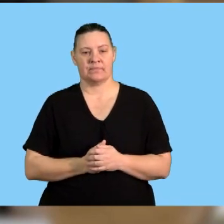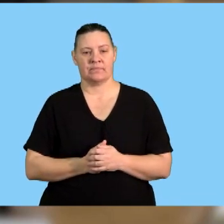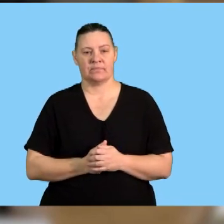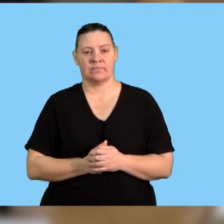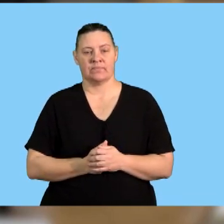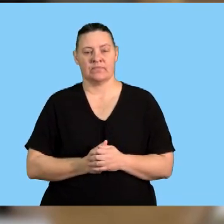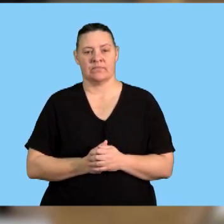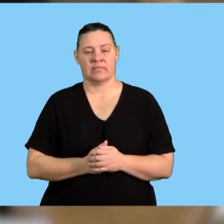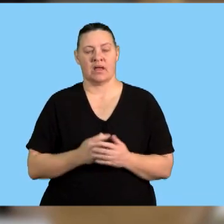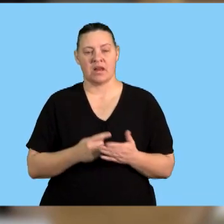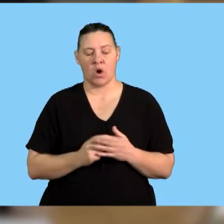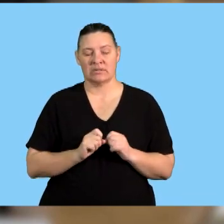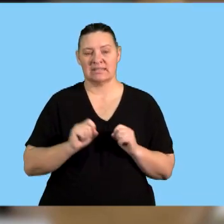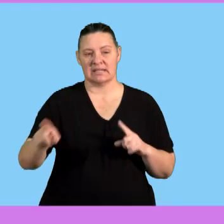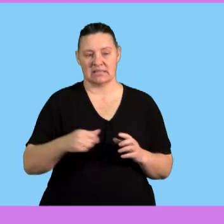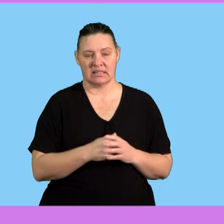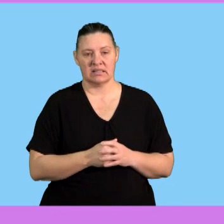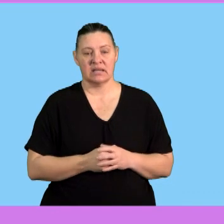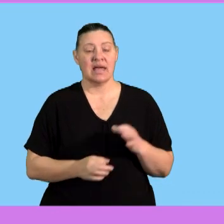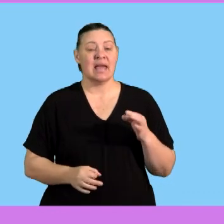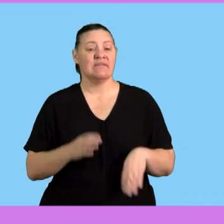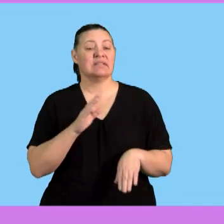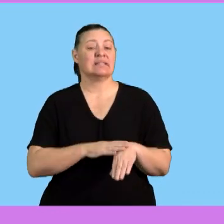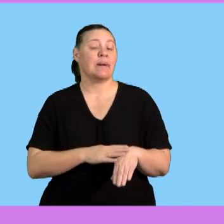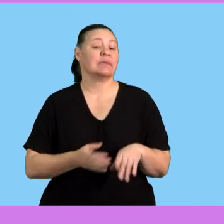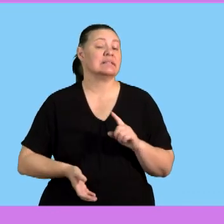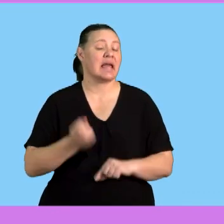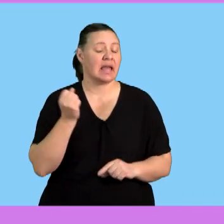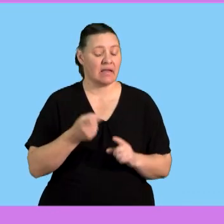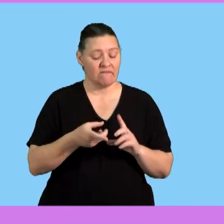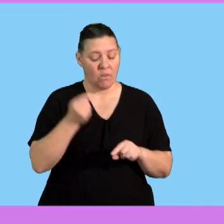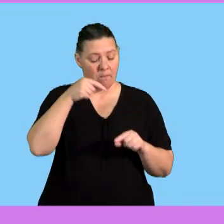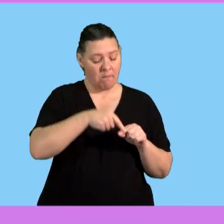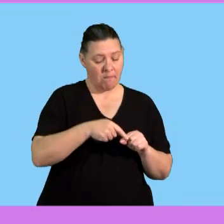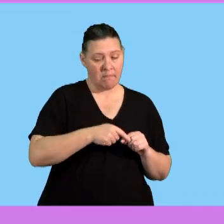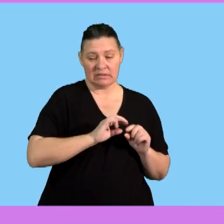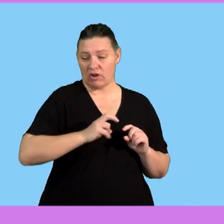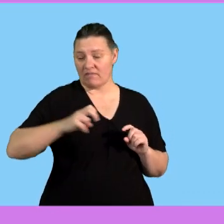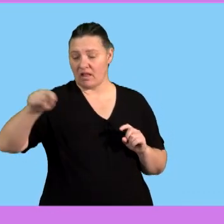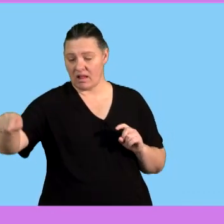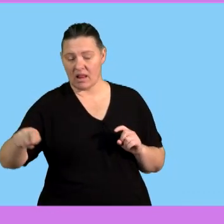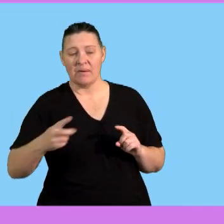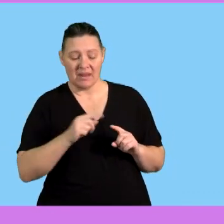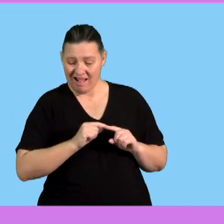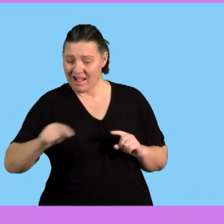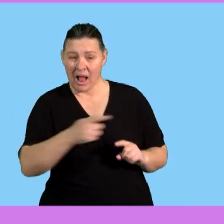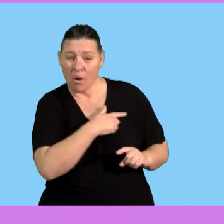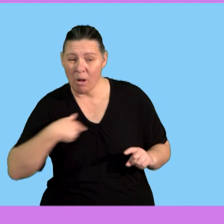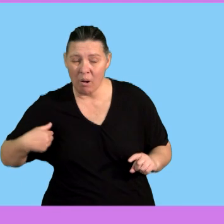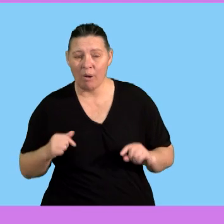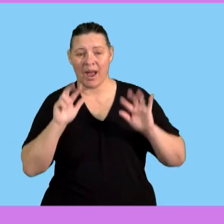Then we move on to distance. If time taken to travel between 2 points is 8